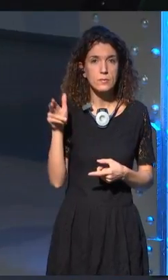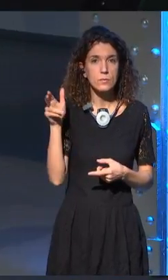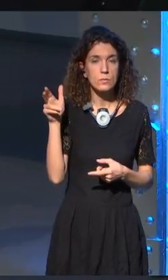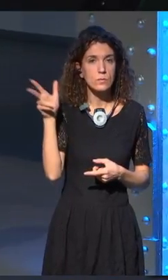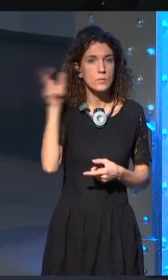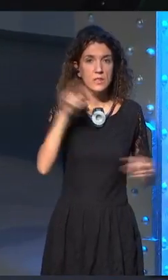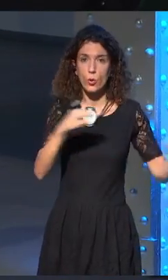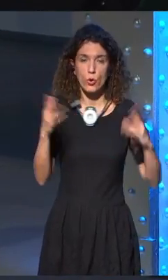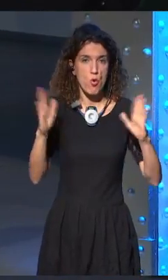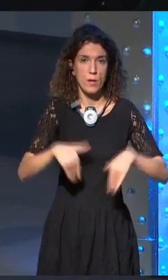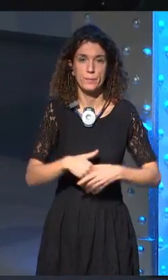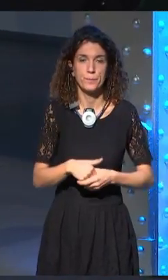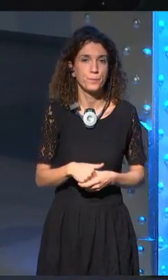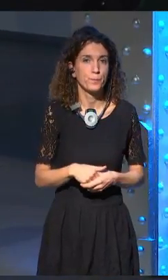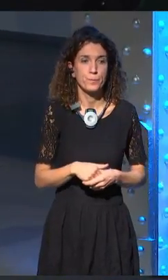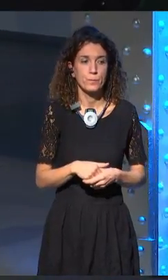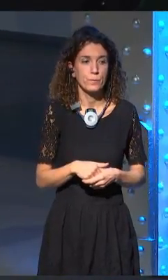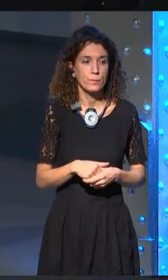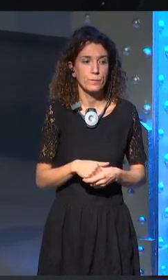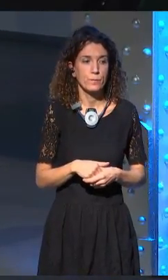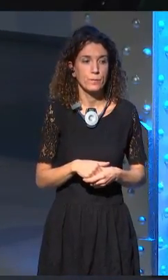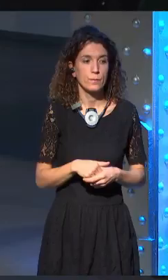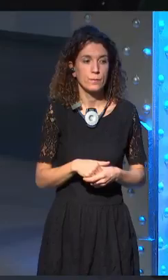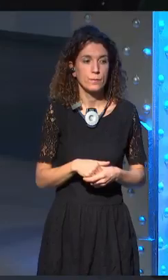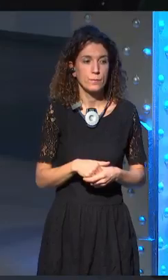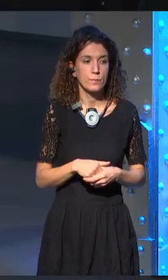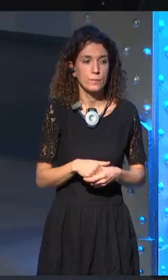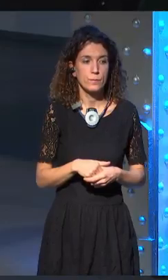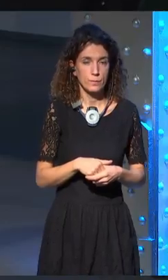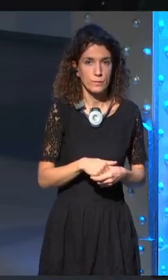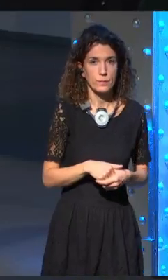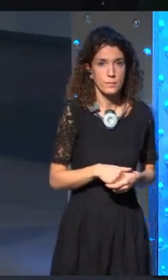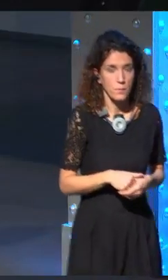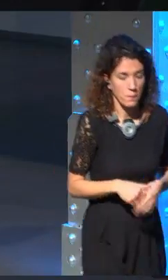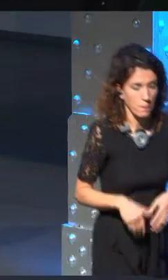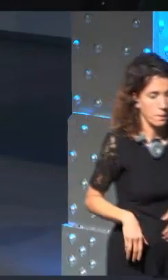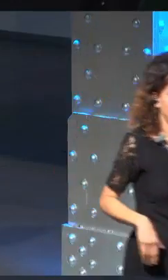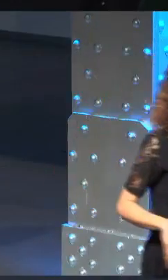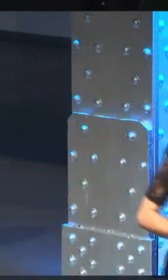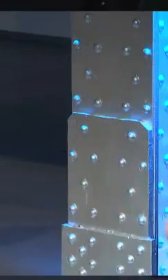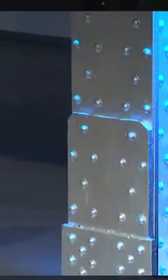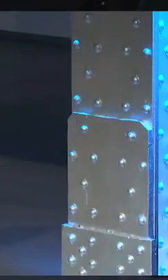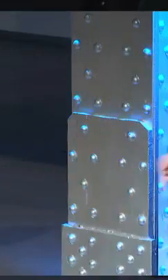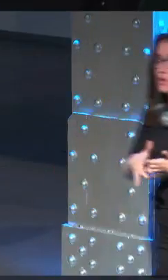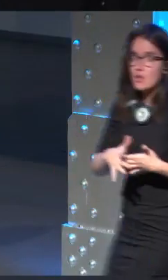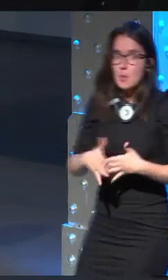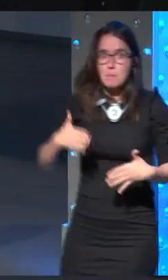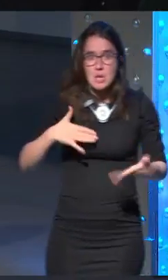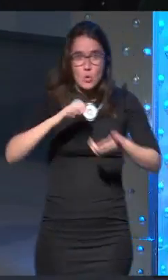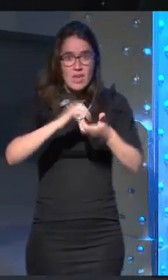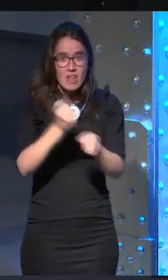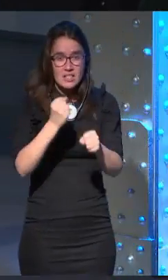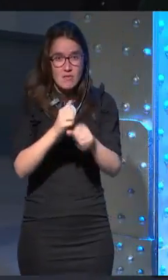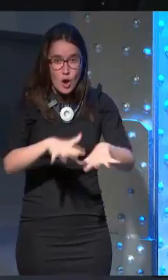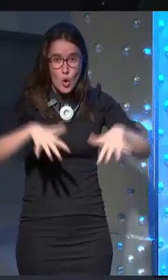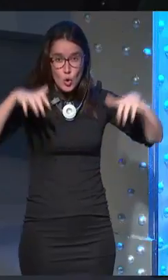and 6 people were killed, including a 10-year-old girl, and another bunch of other people were injured. And I was in